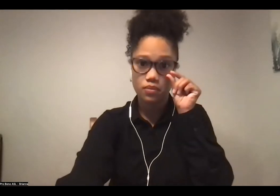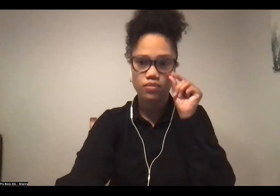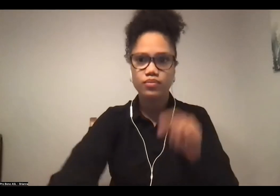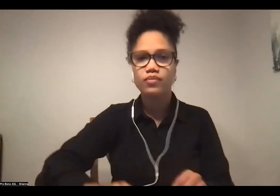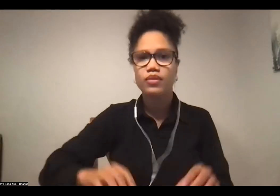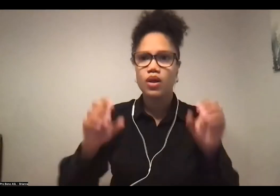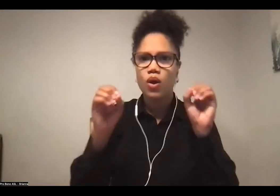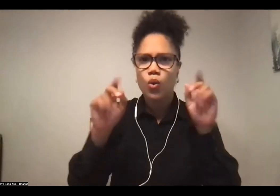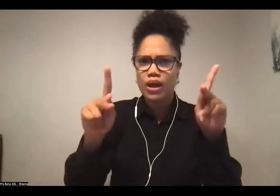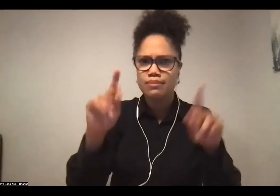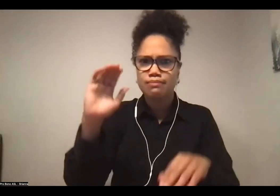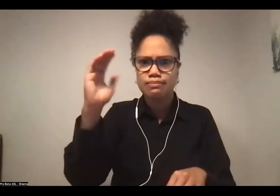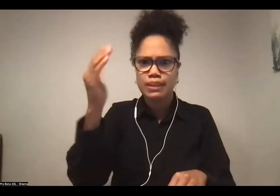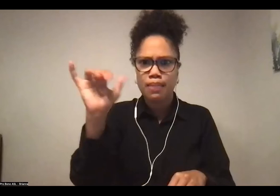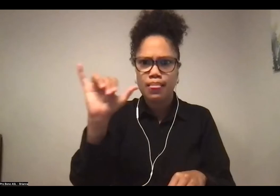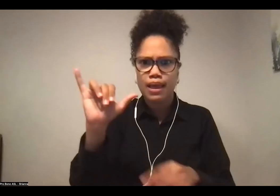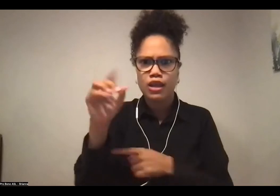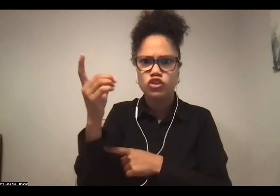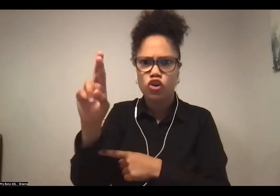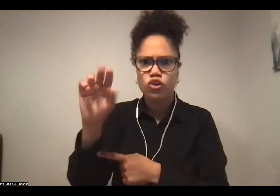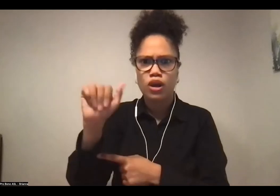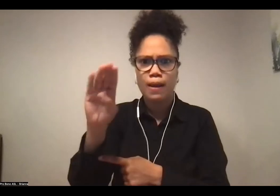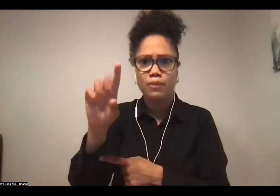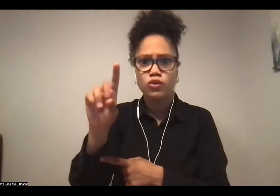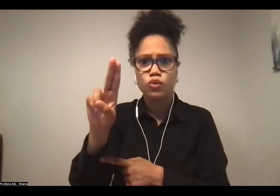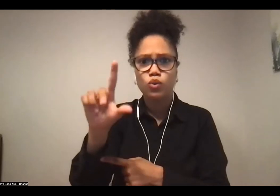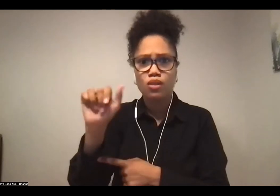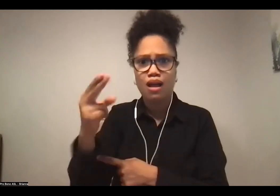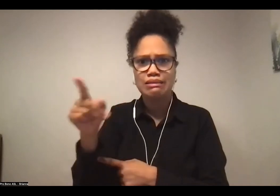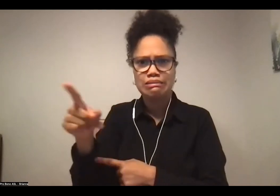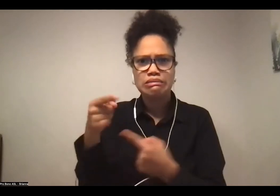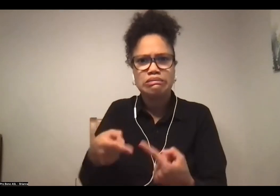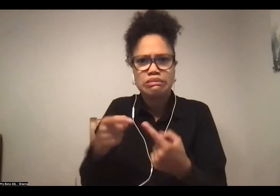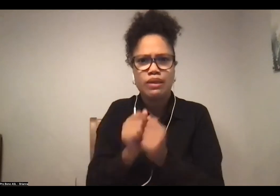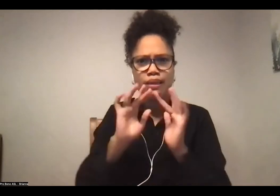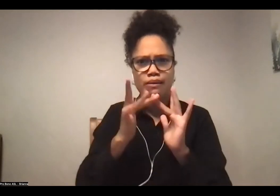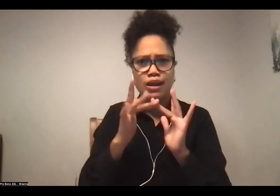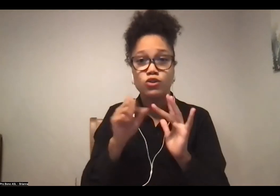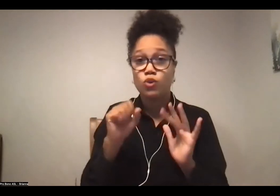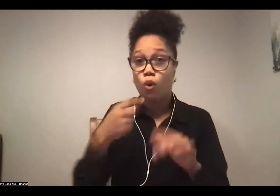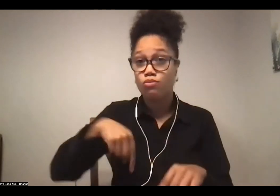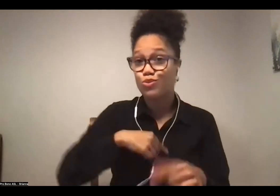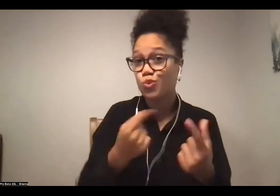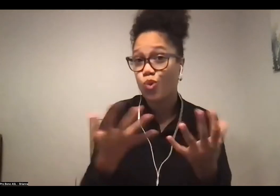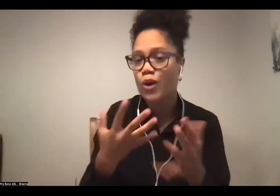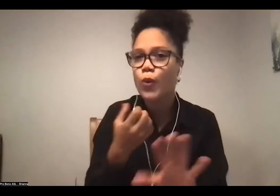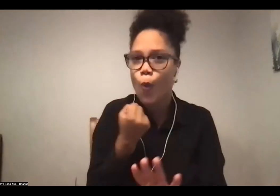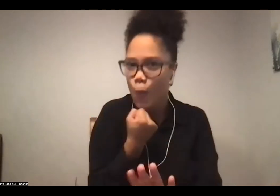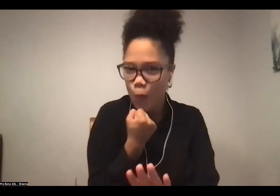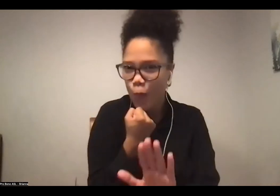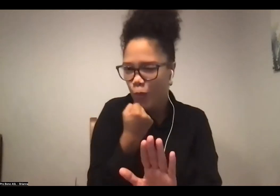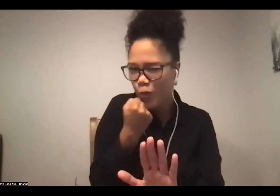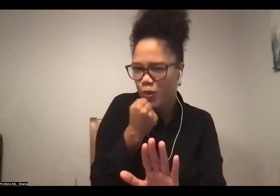Okay, looks like Dr. Abdullah might be having some internet trouble, so we're just going to hang tight, and hopefully